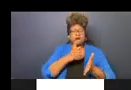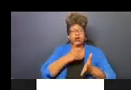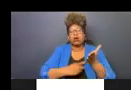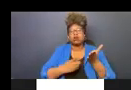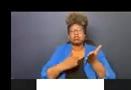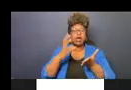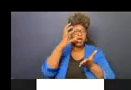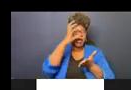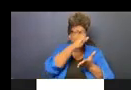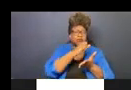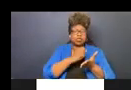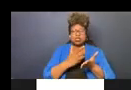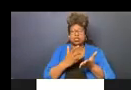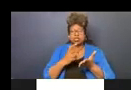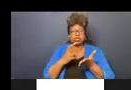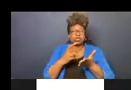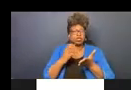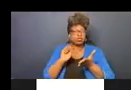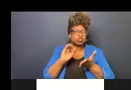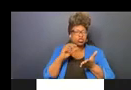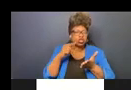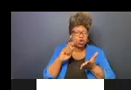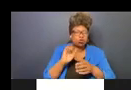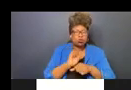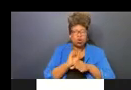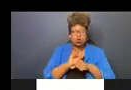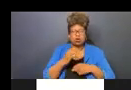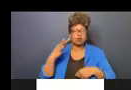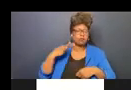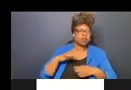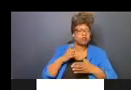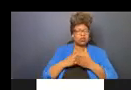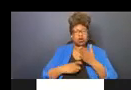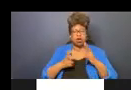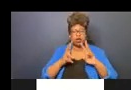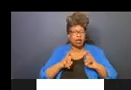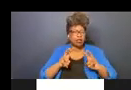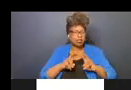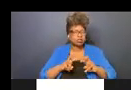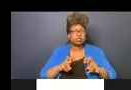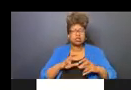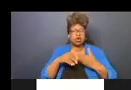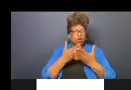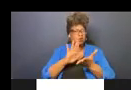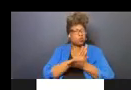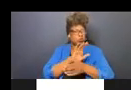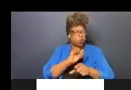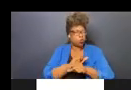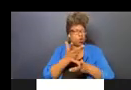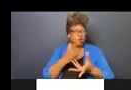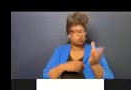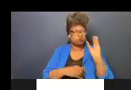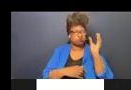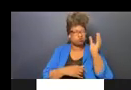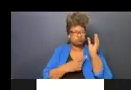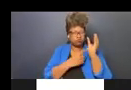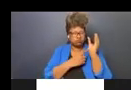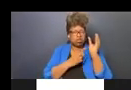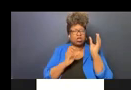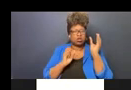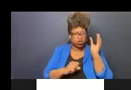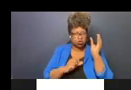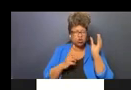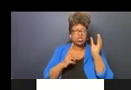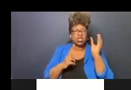of work, the benefit cost analysis, and all associated sort of paperwork that we could sort of plug and chug